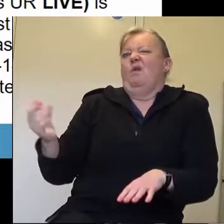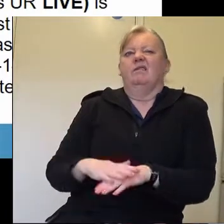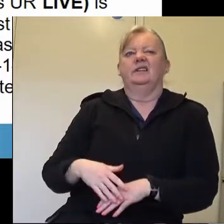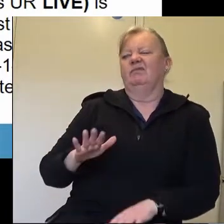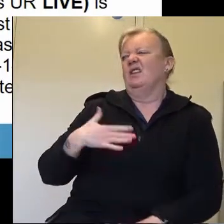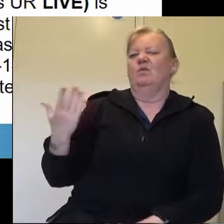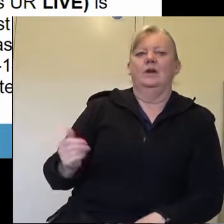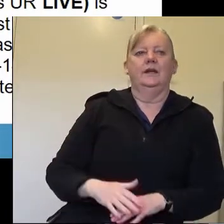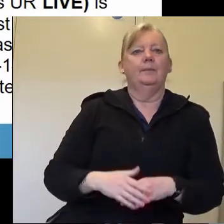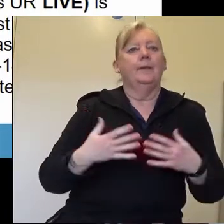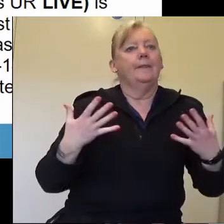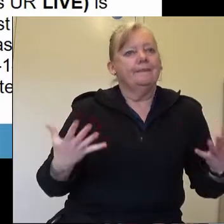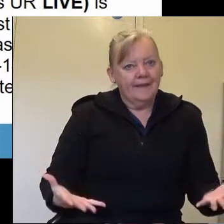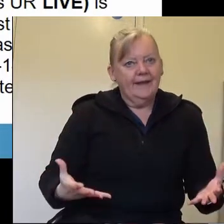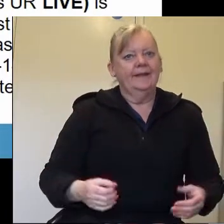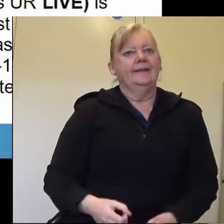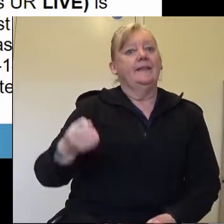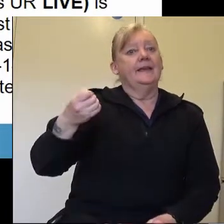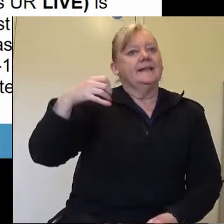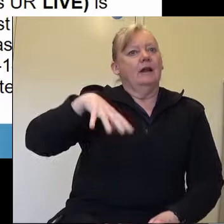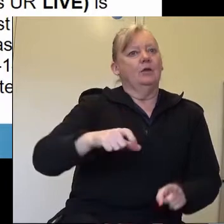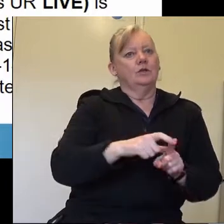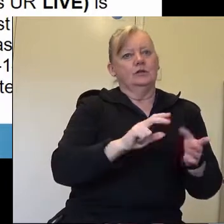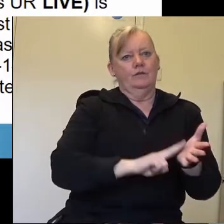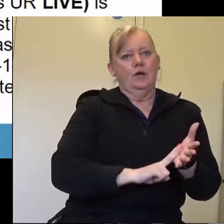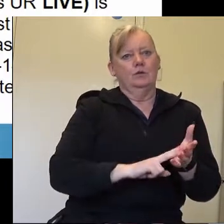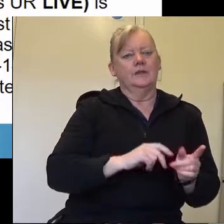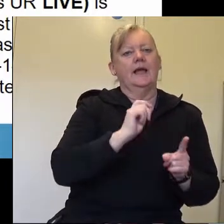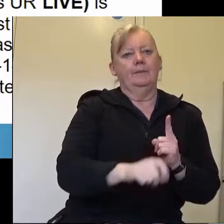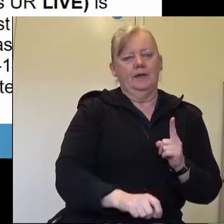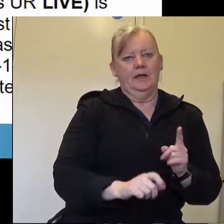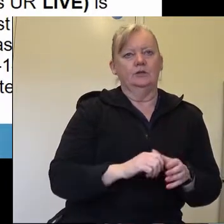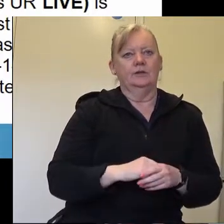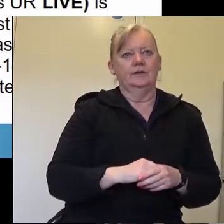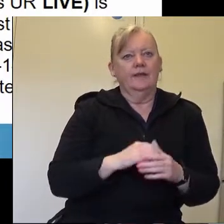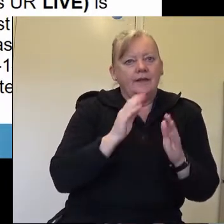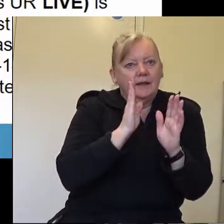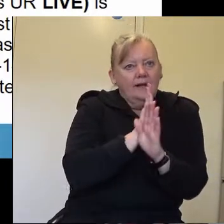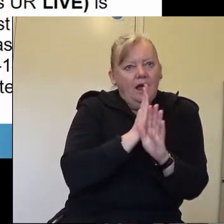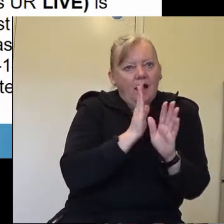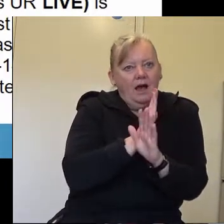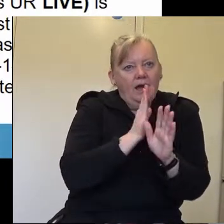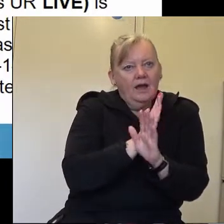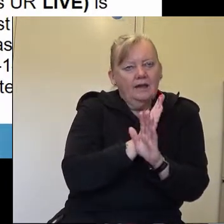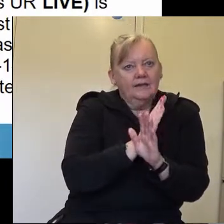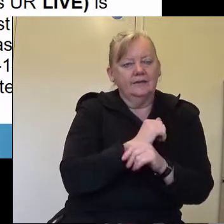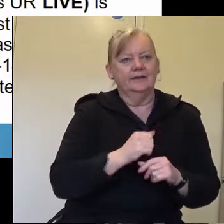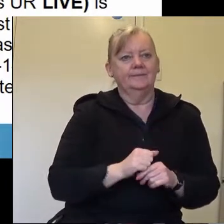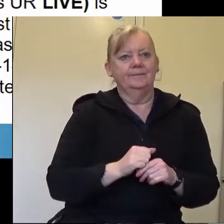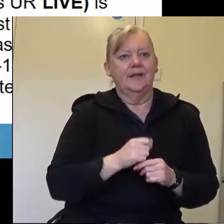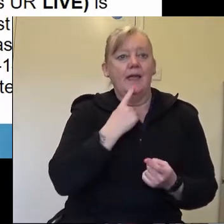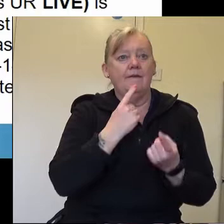okay, don't worry, I don't want it. What they can do, they can download the Digital Vault application and they can